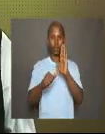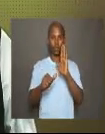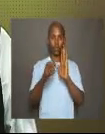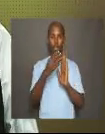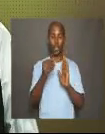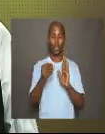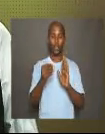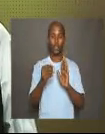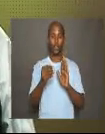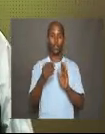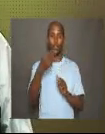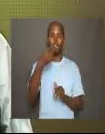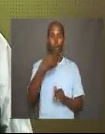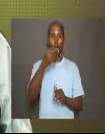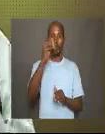and holes.